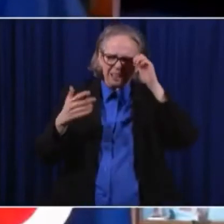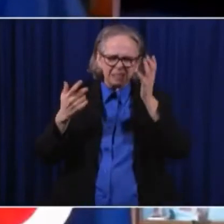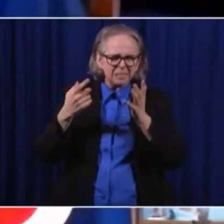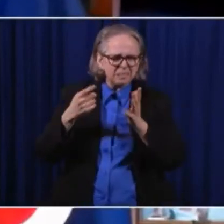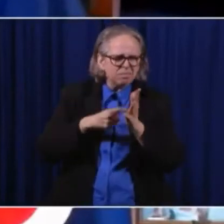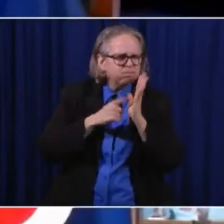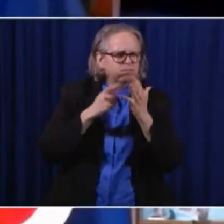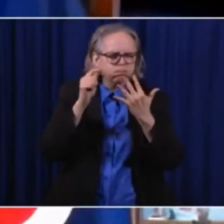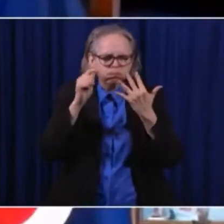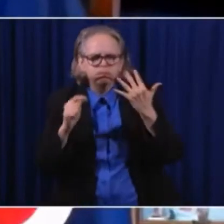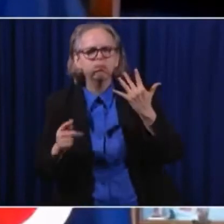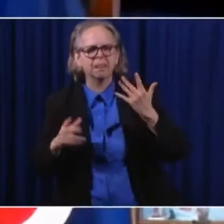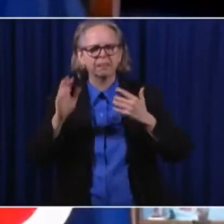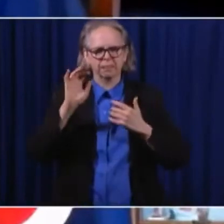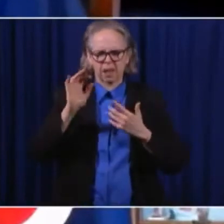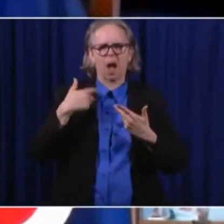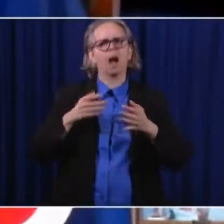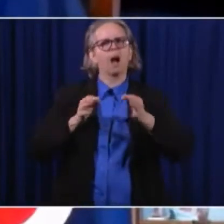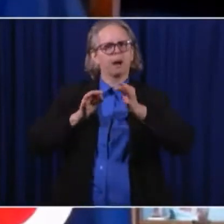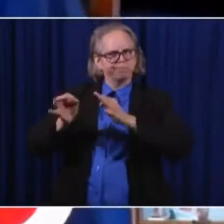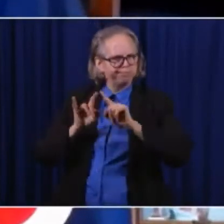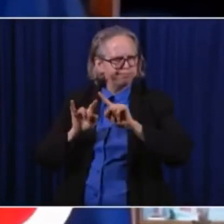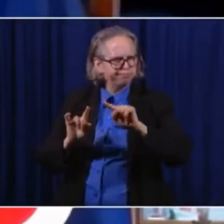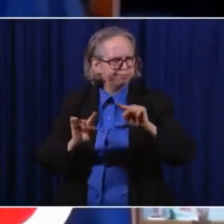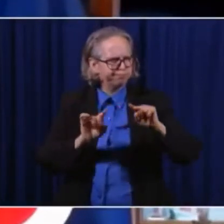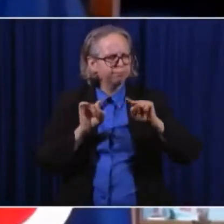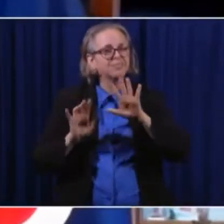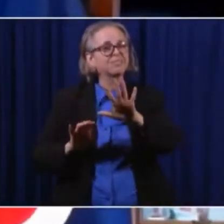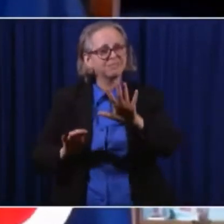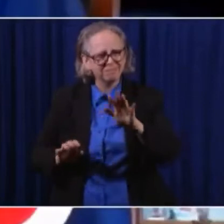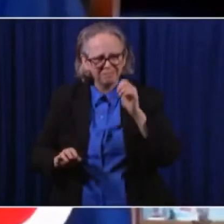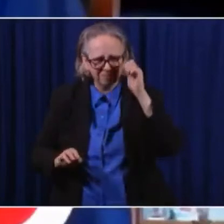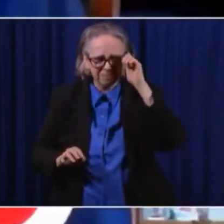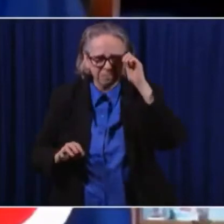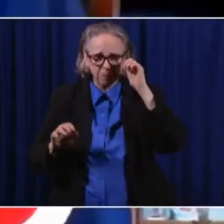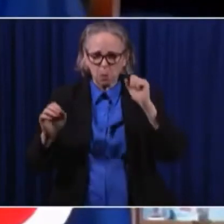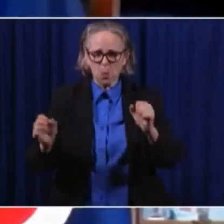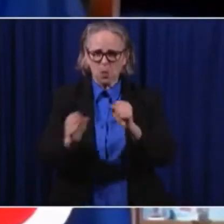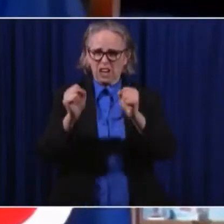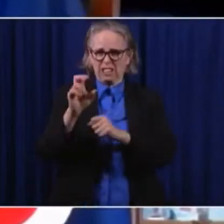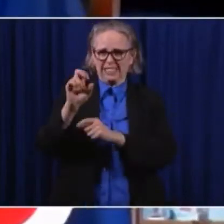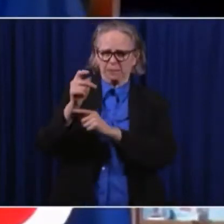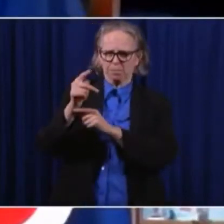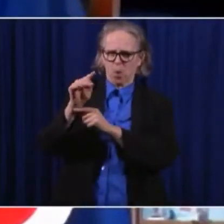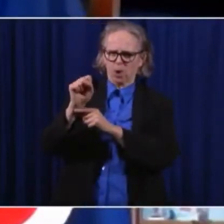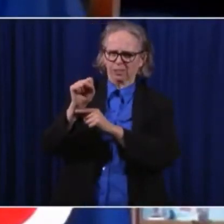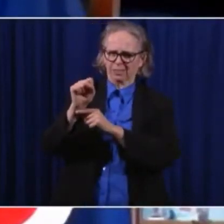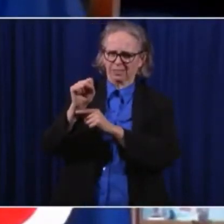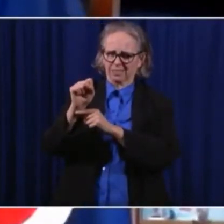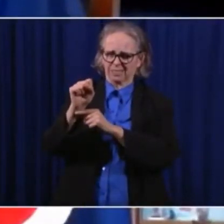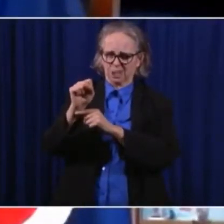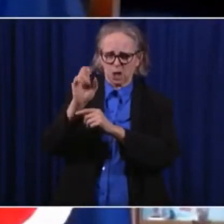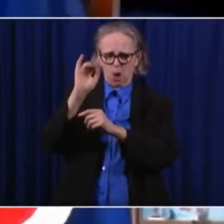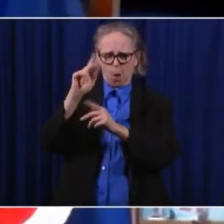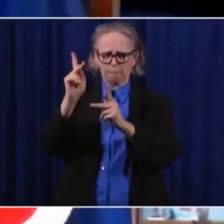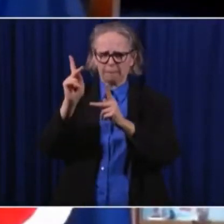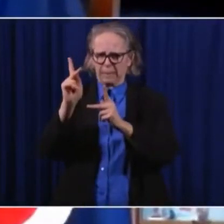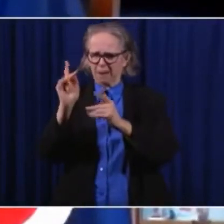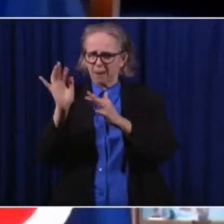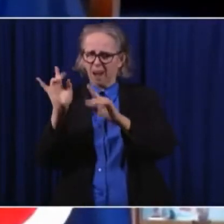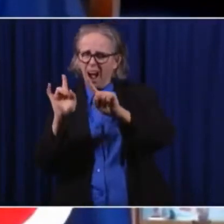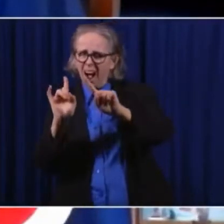be significantly less in attendance because we're going to be inside versus what it would have been outside with a football game.